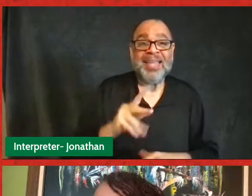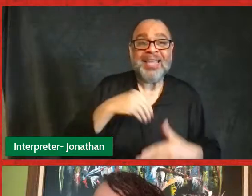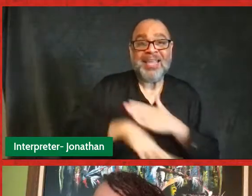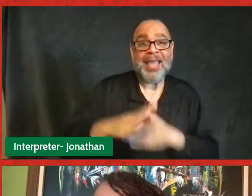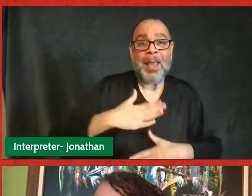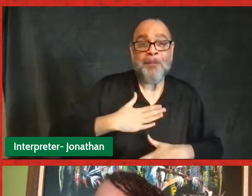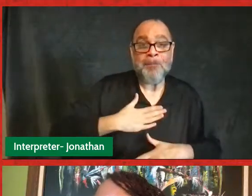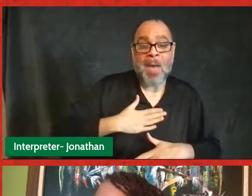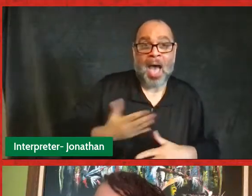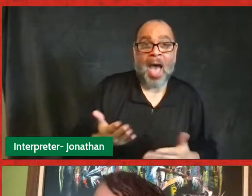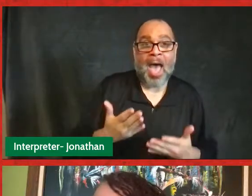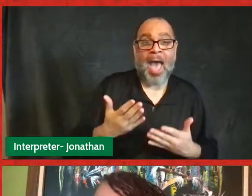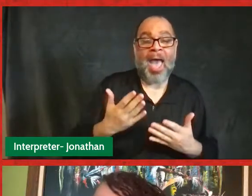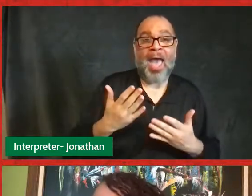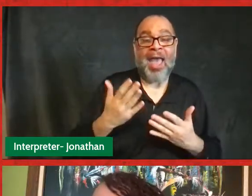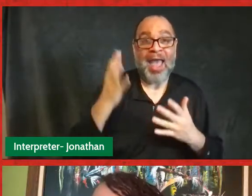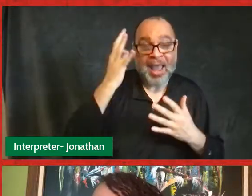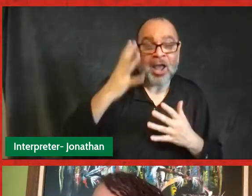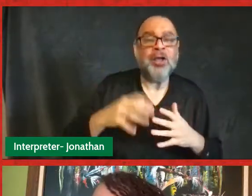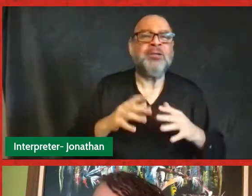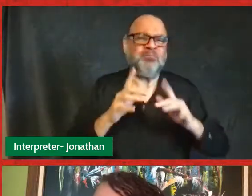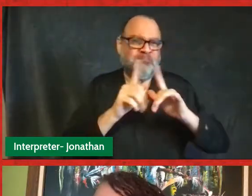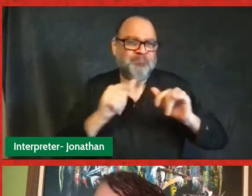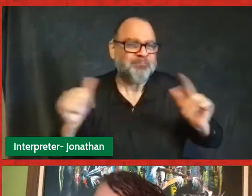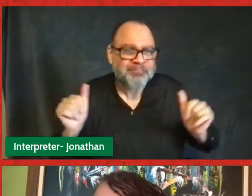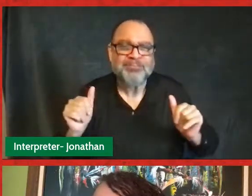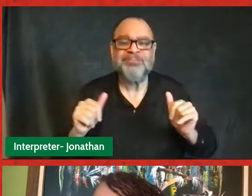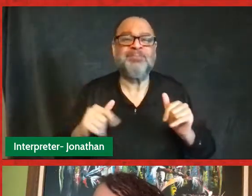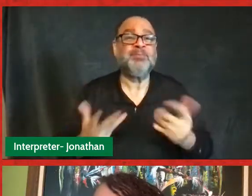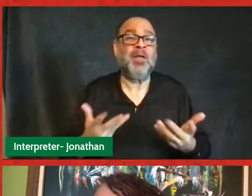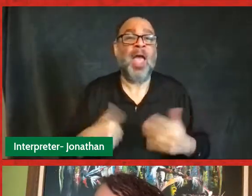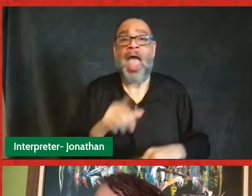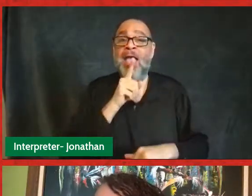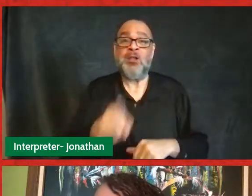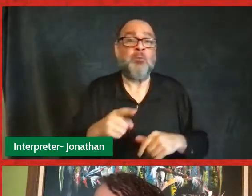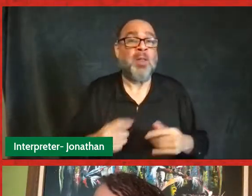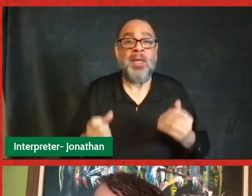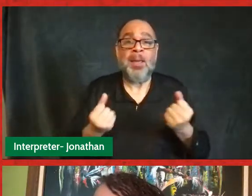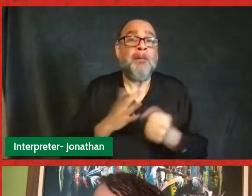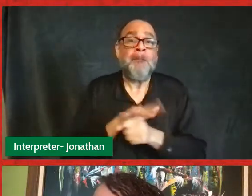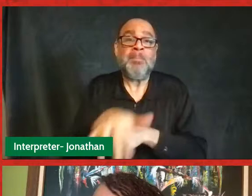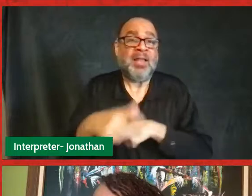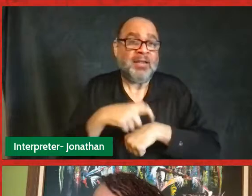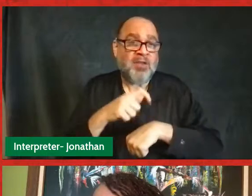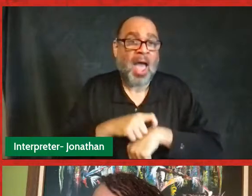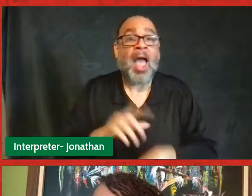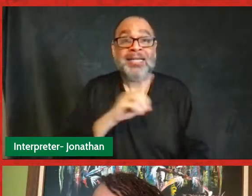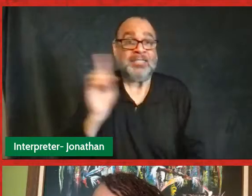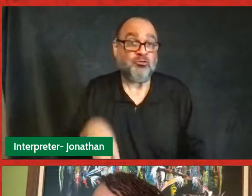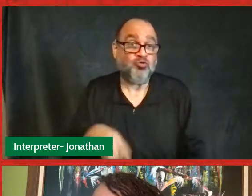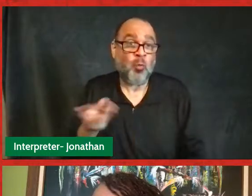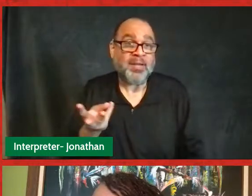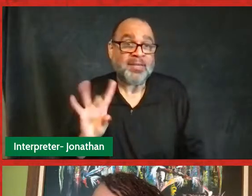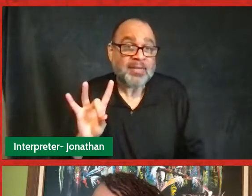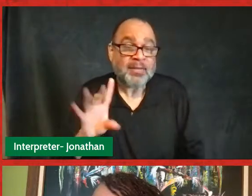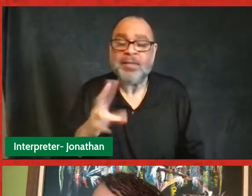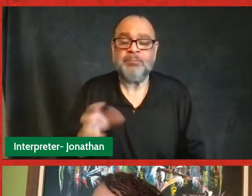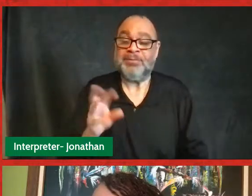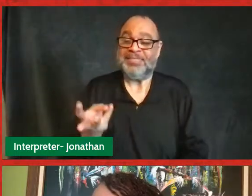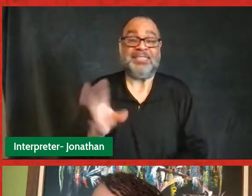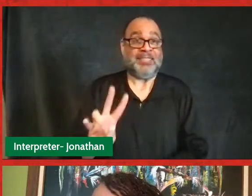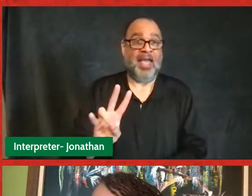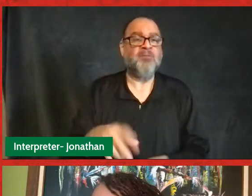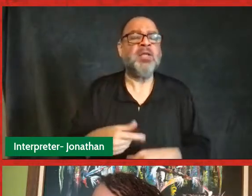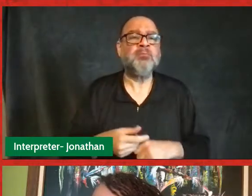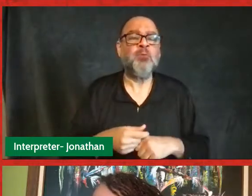won't act it out, I'm sorry, I'll read, Front Porch Society, Plenty of Time, Detroit 67, What I Learned in Paris, just to name a